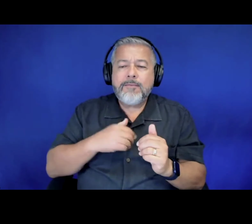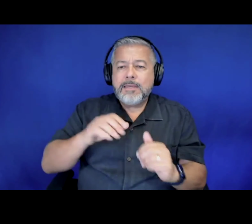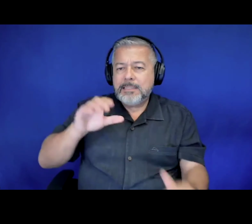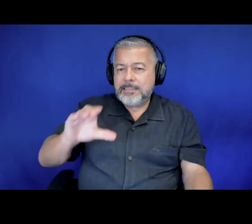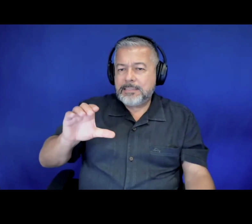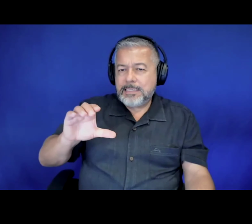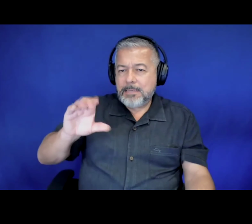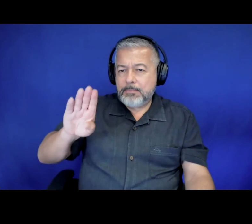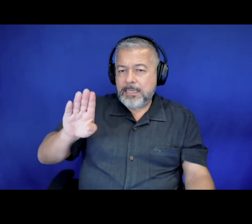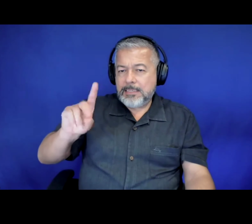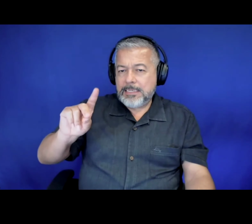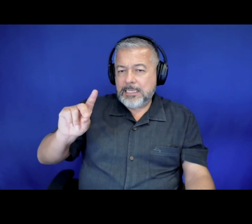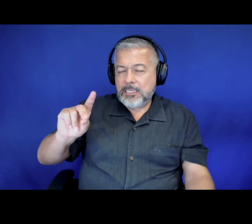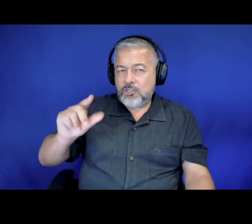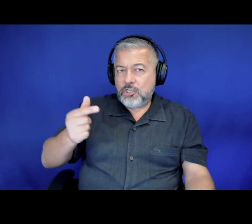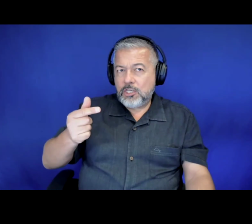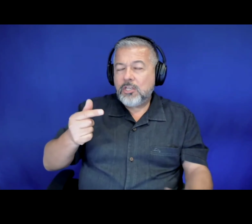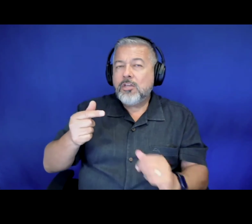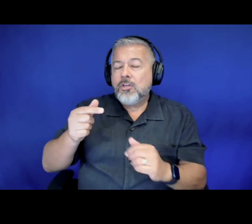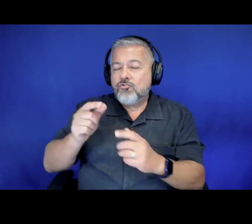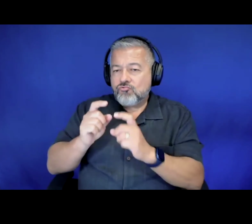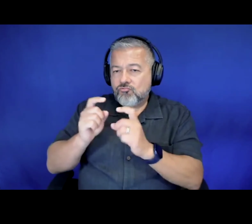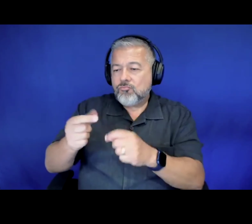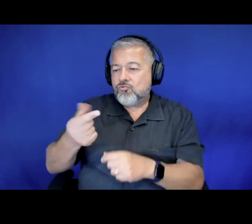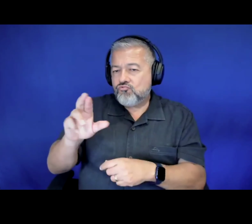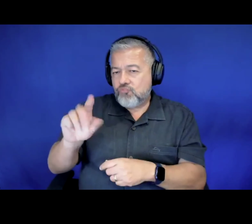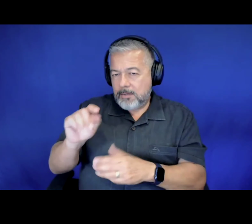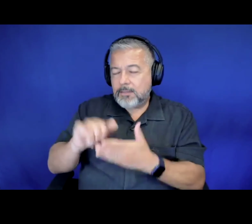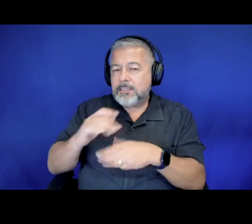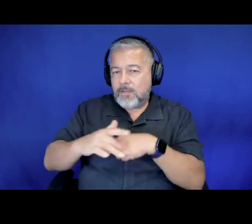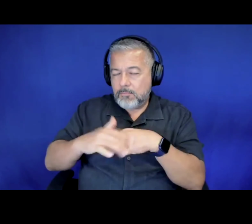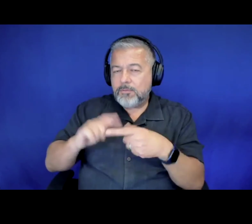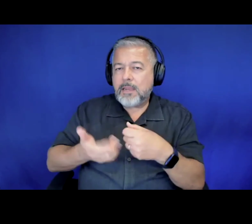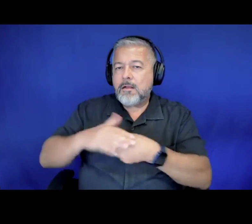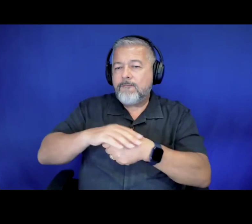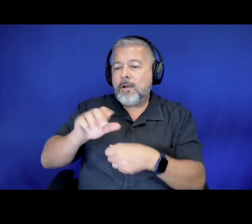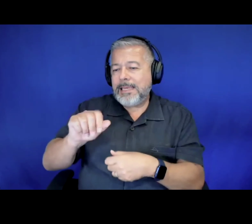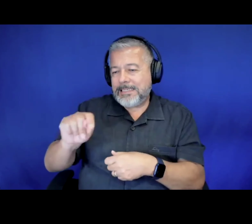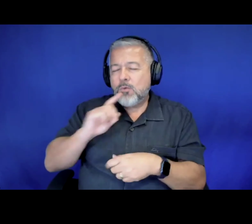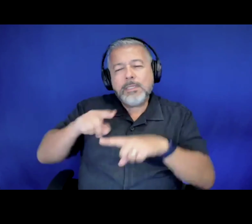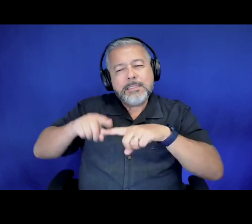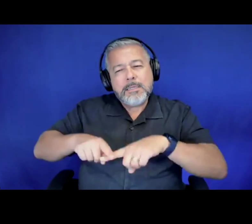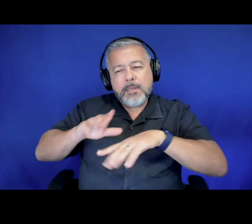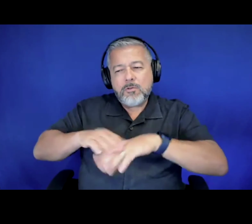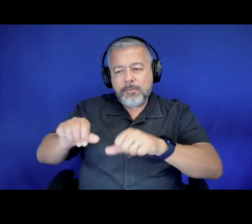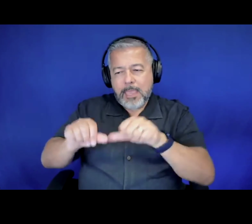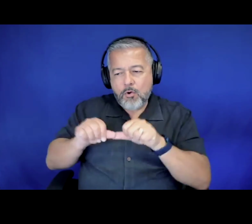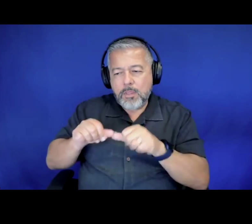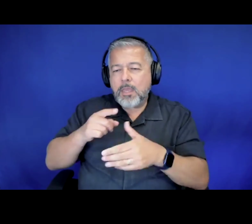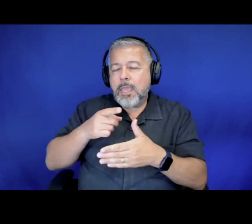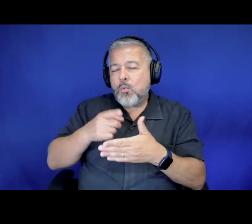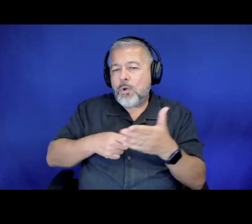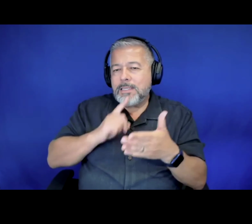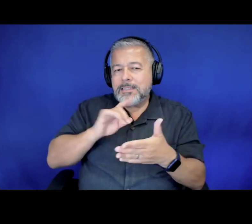grants that might be available that cover AT. It really depends on the area and what the device is. It's